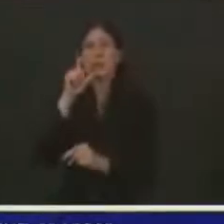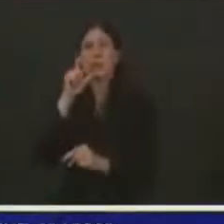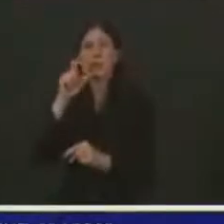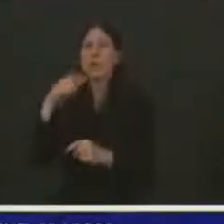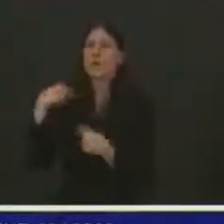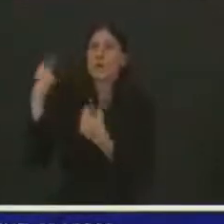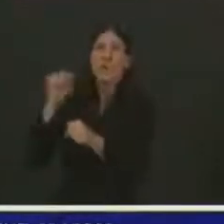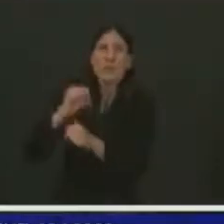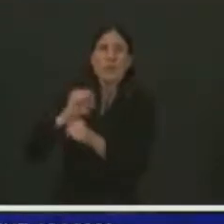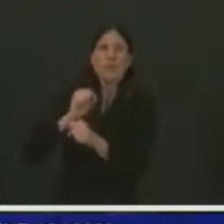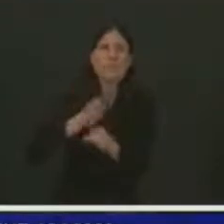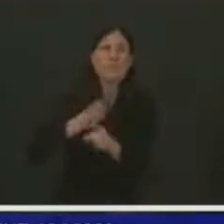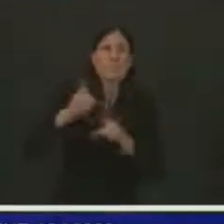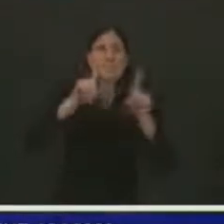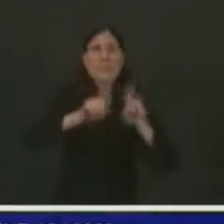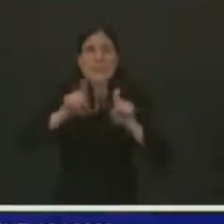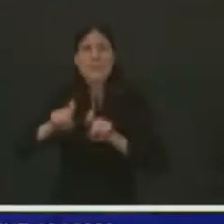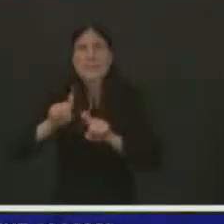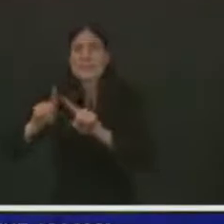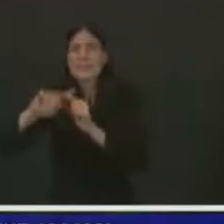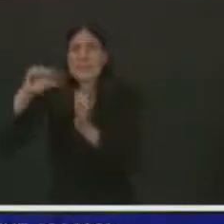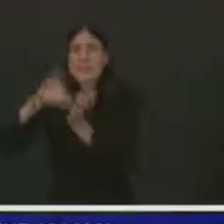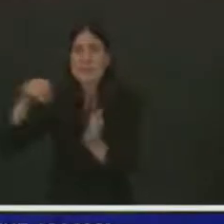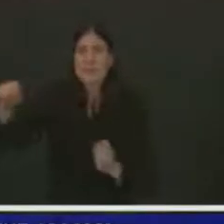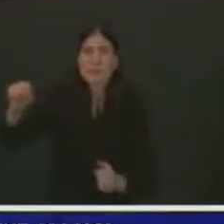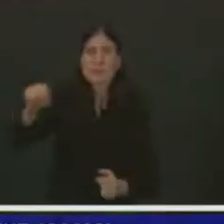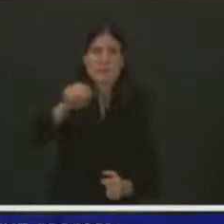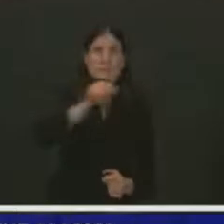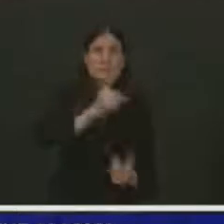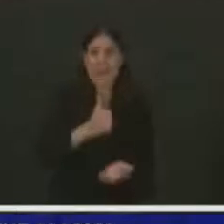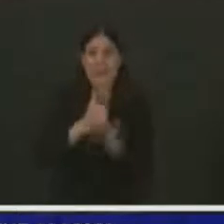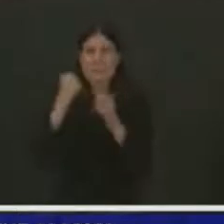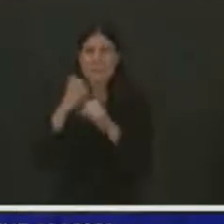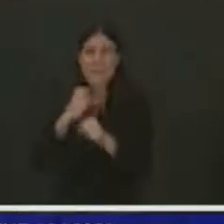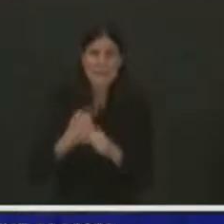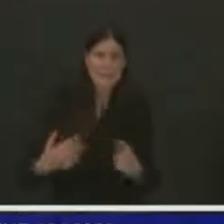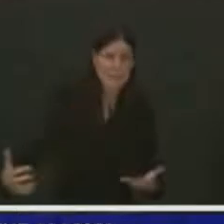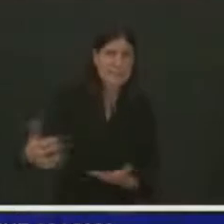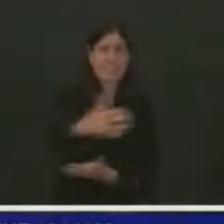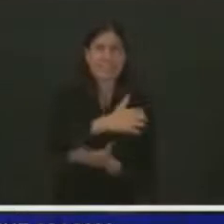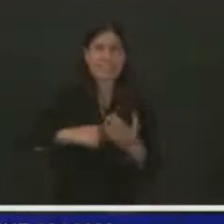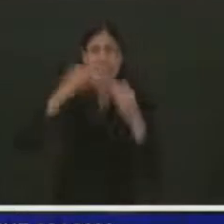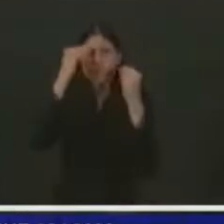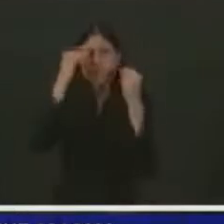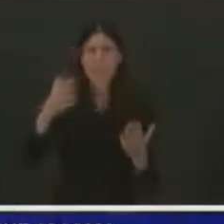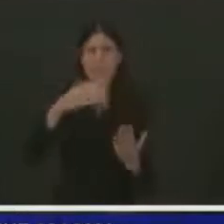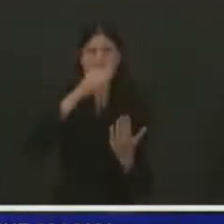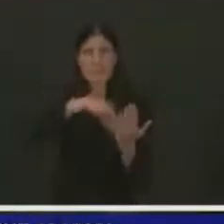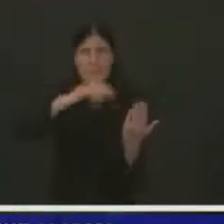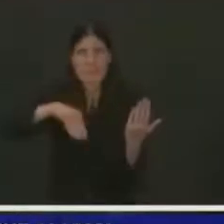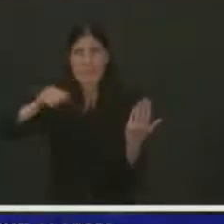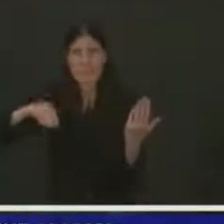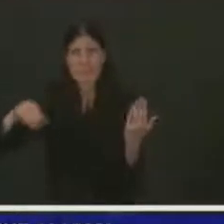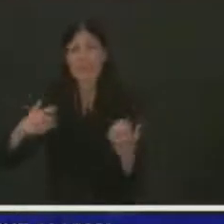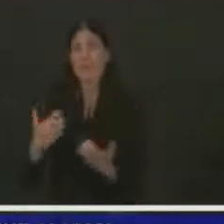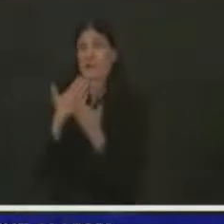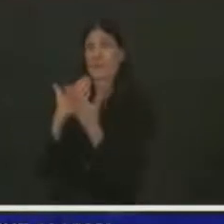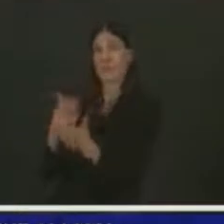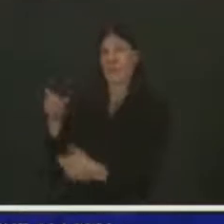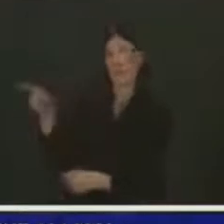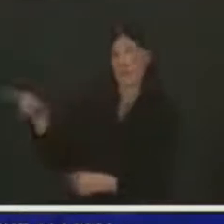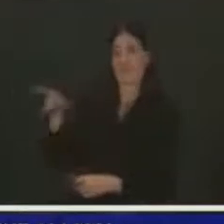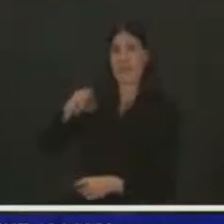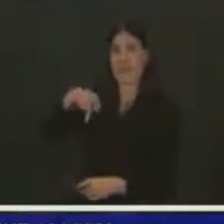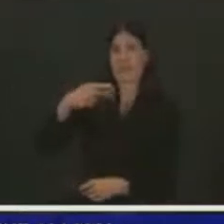effort and to do the data analysis. In addition to Dr. Phil Chan, whose expertise has been a